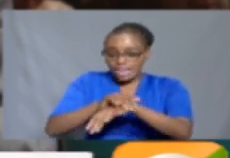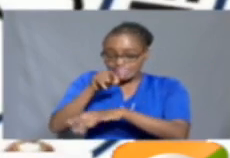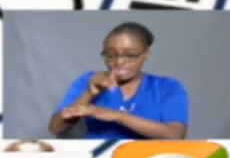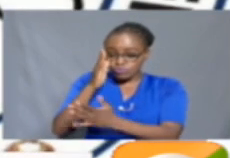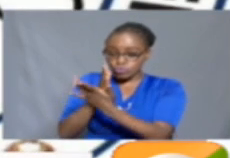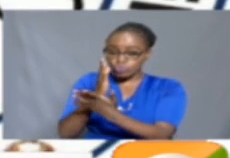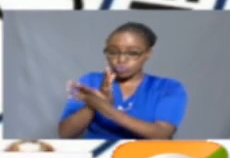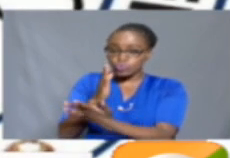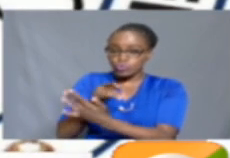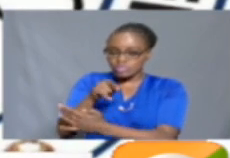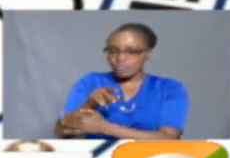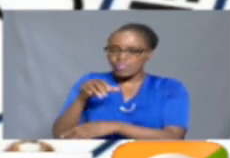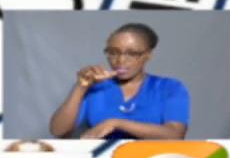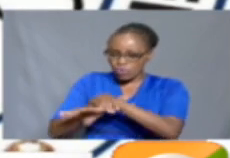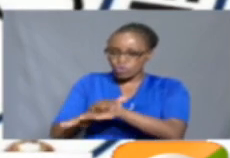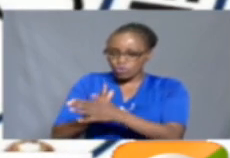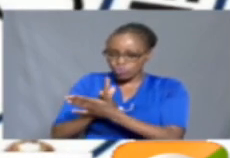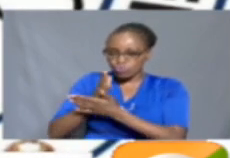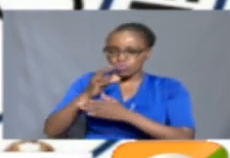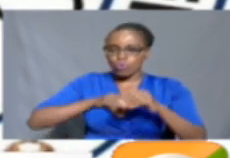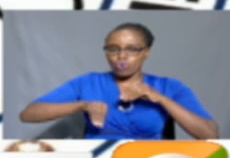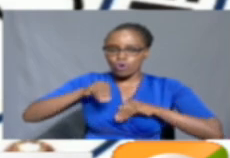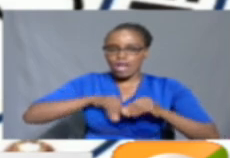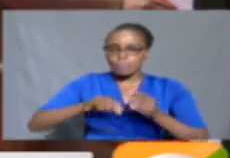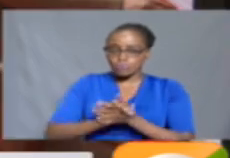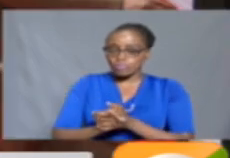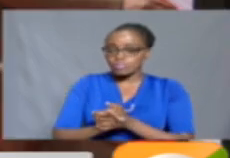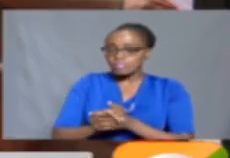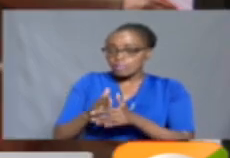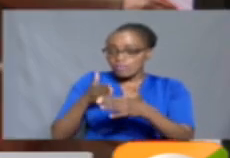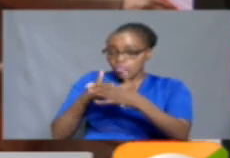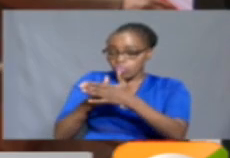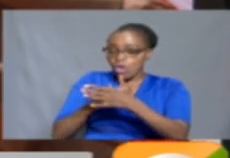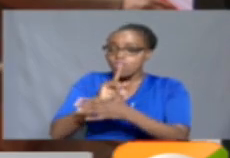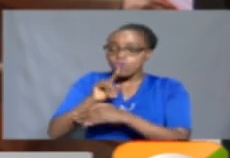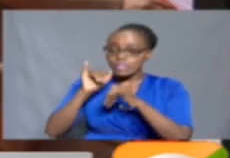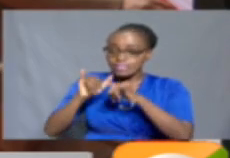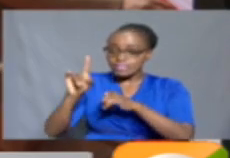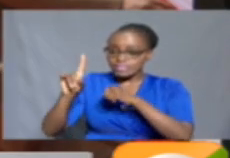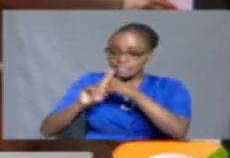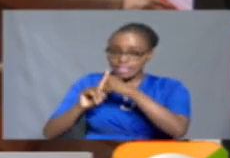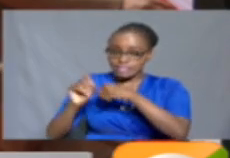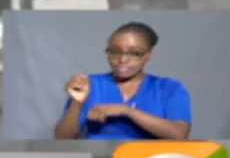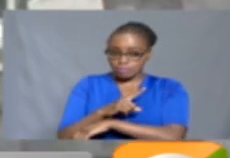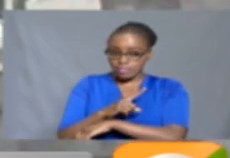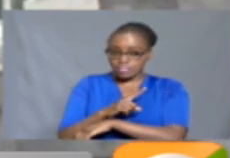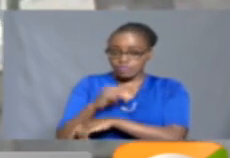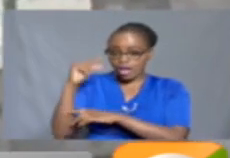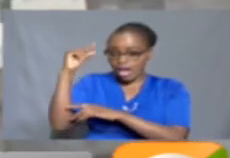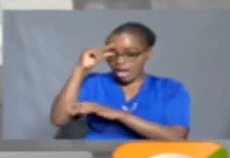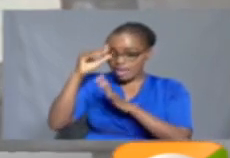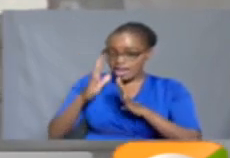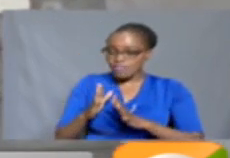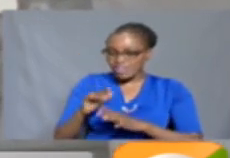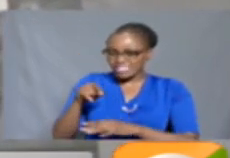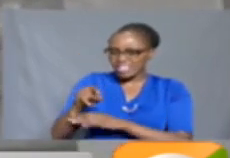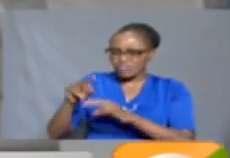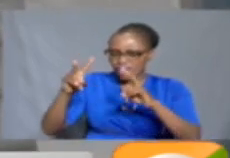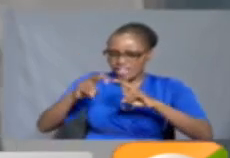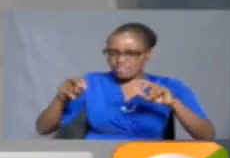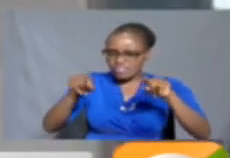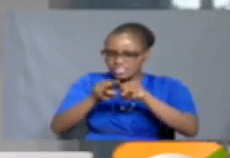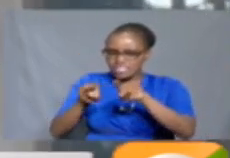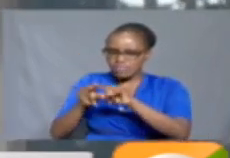indeed they were acquired with proceeds of corruption. The freezing orders will last for 6 months. Governor Lenolkulal is under